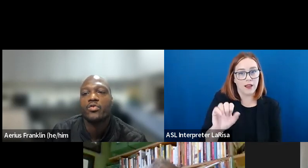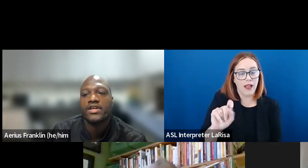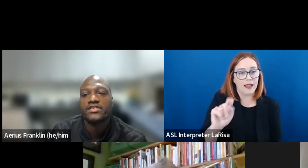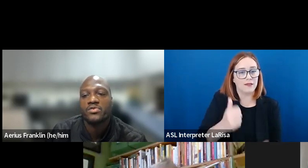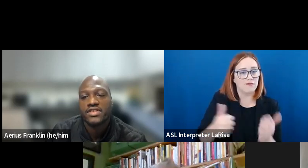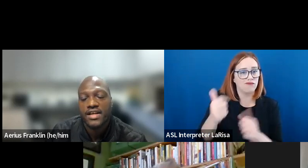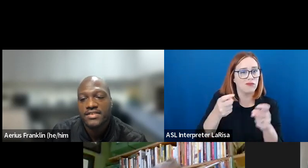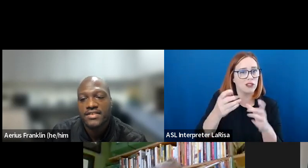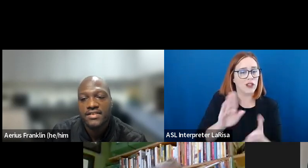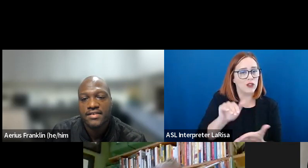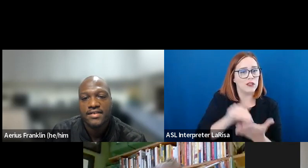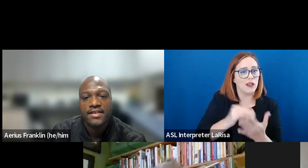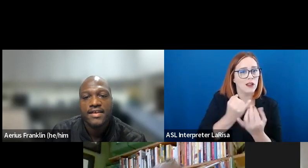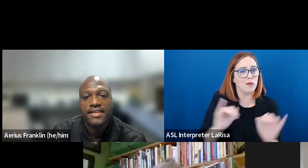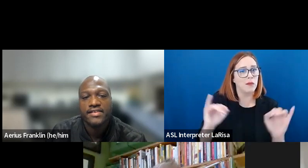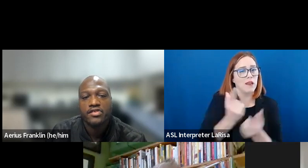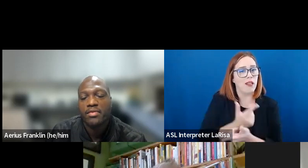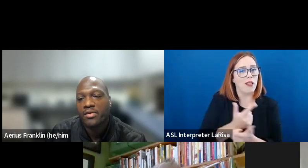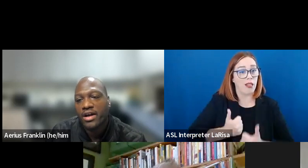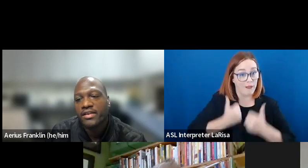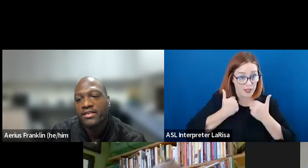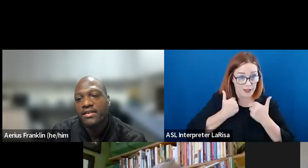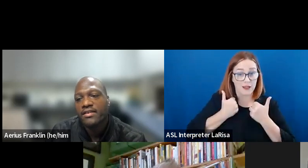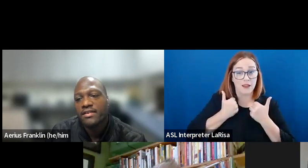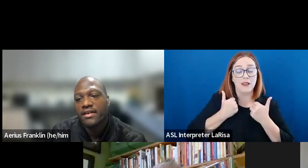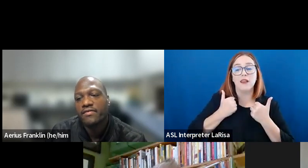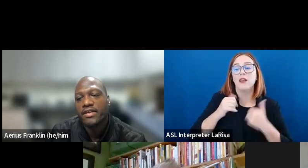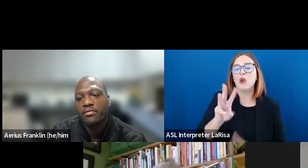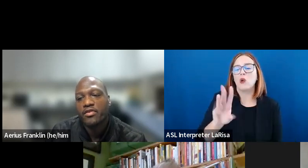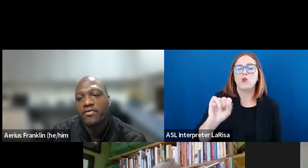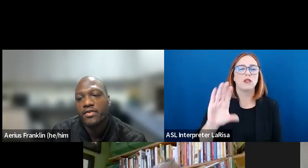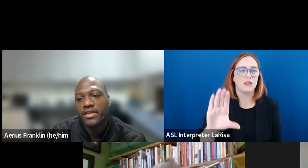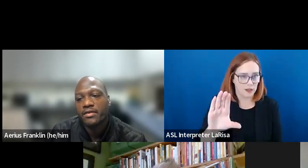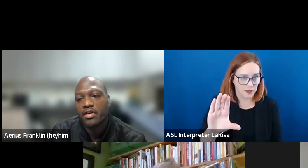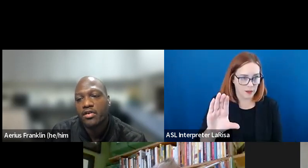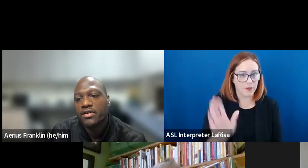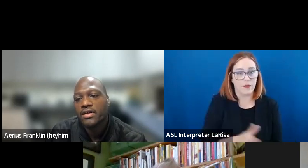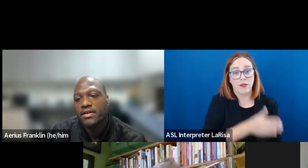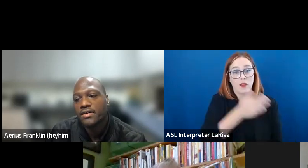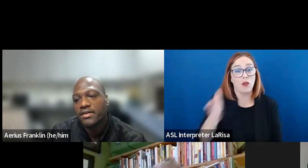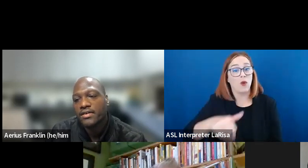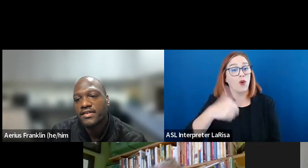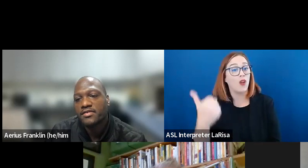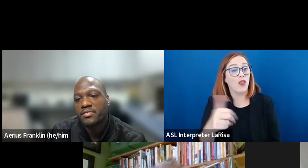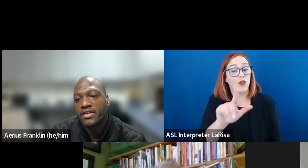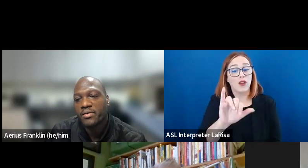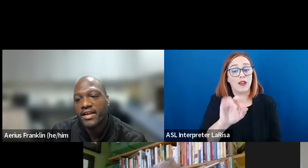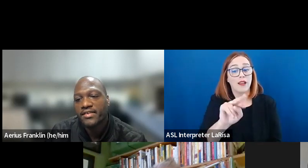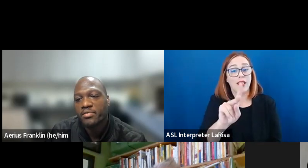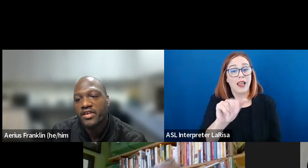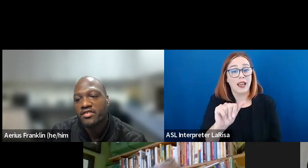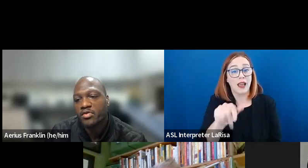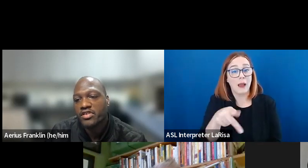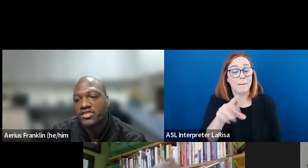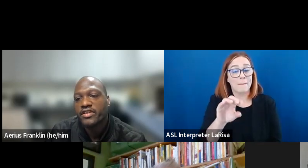Living for Western Wisconsin. And then to my right, the lovely and beautiful Linda Pogue, disability rights